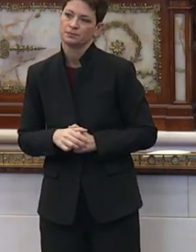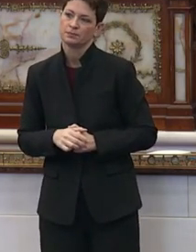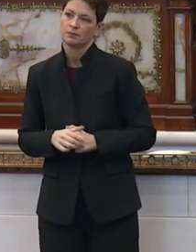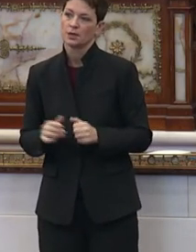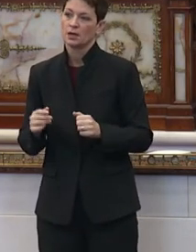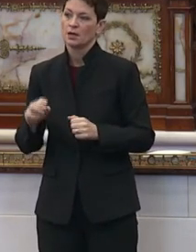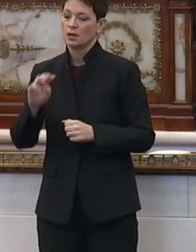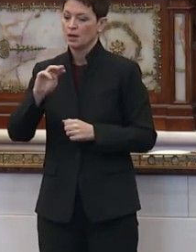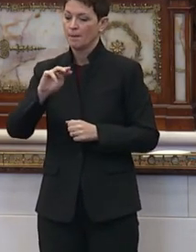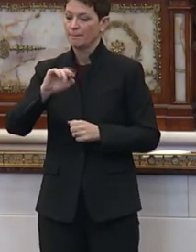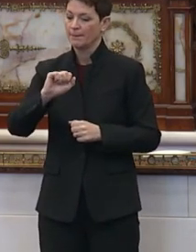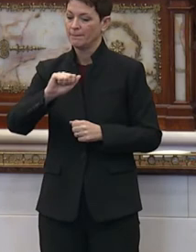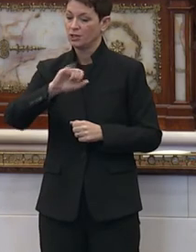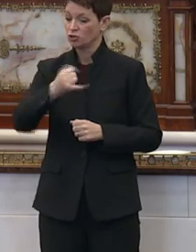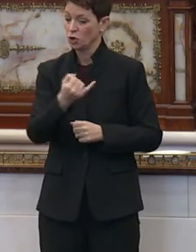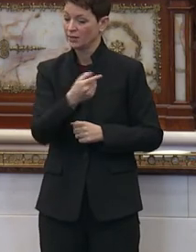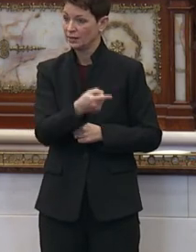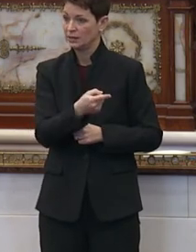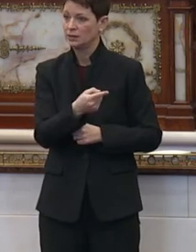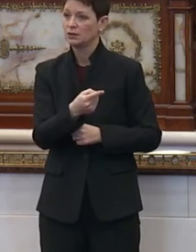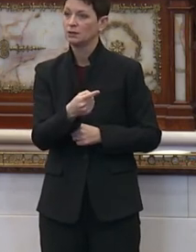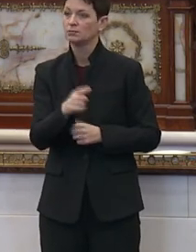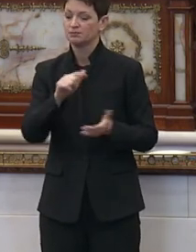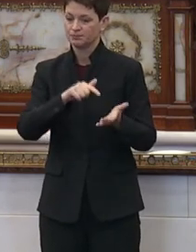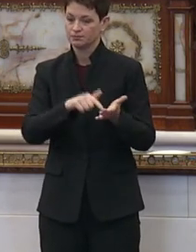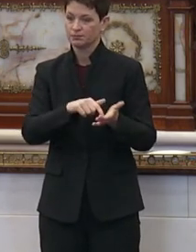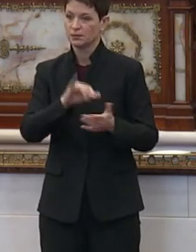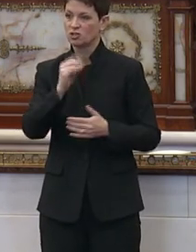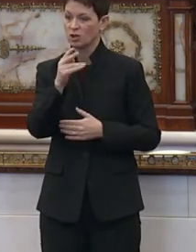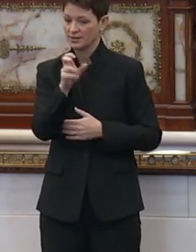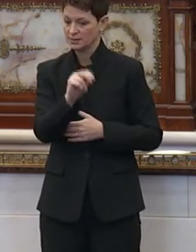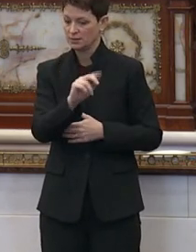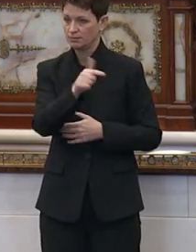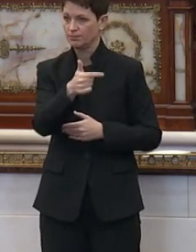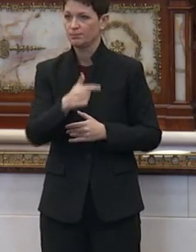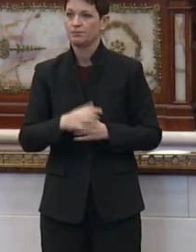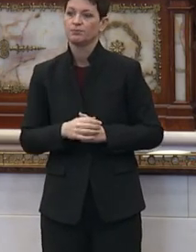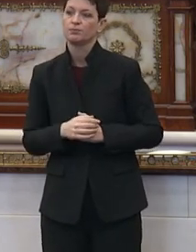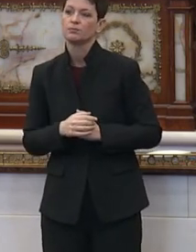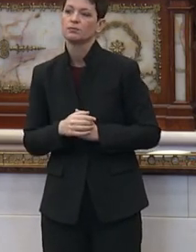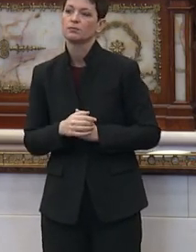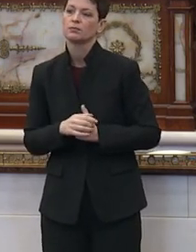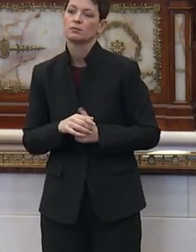Speeches on behalf of the majority. Chair recognizes Councilman Johnson.